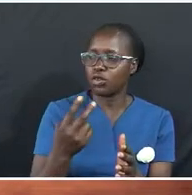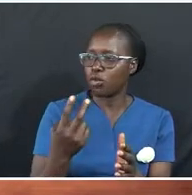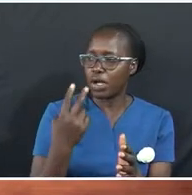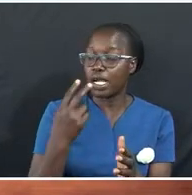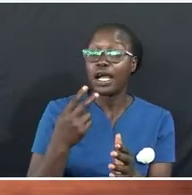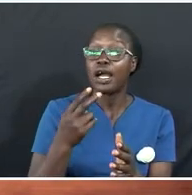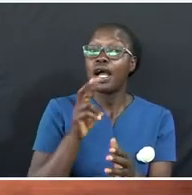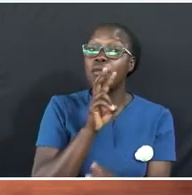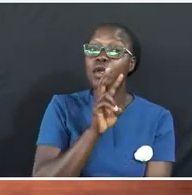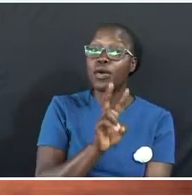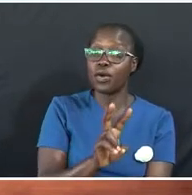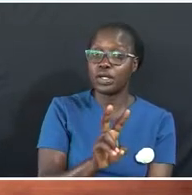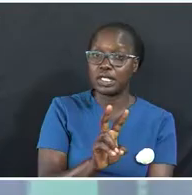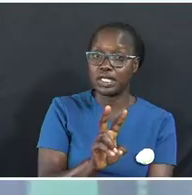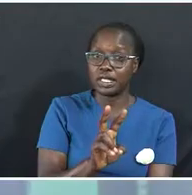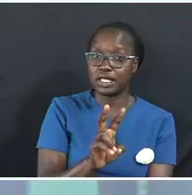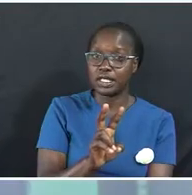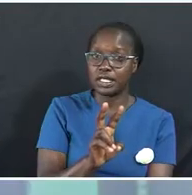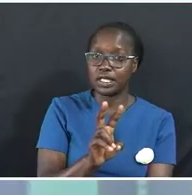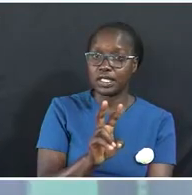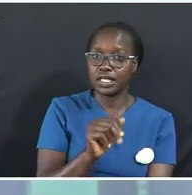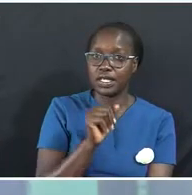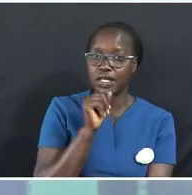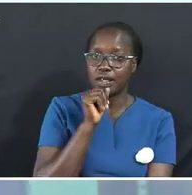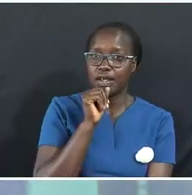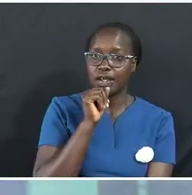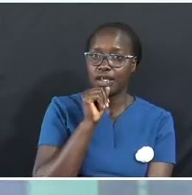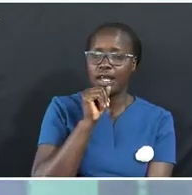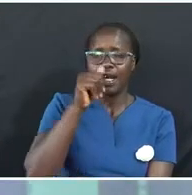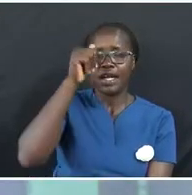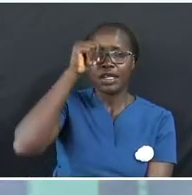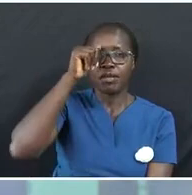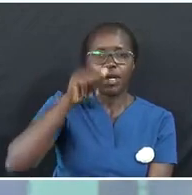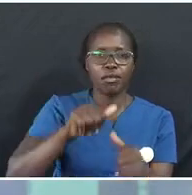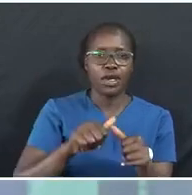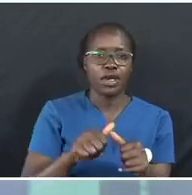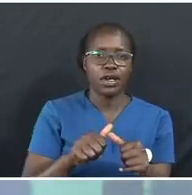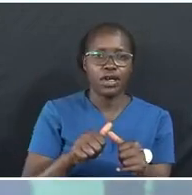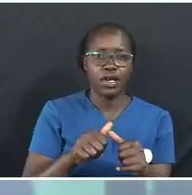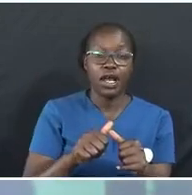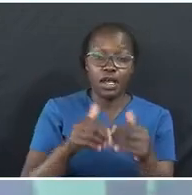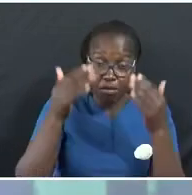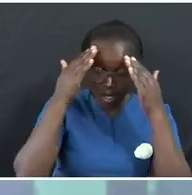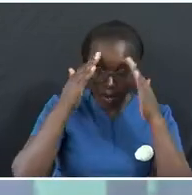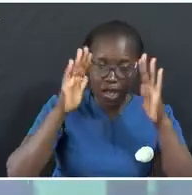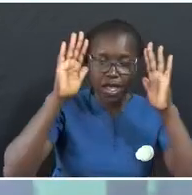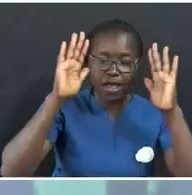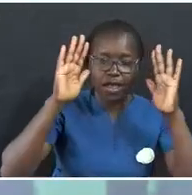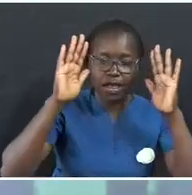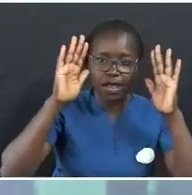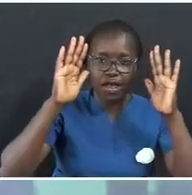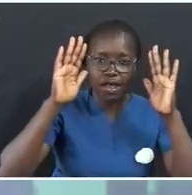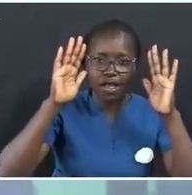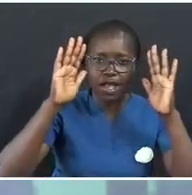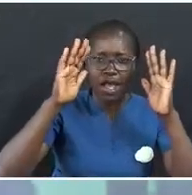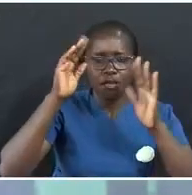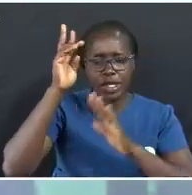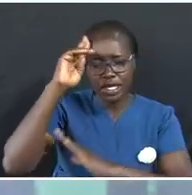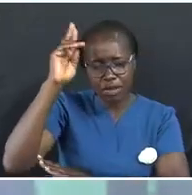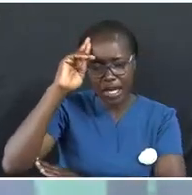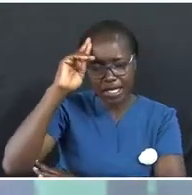Behold. In other words, remember, be aware, be